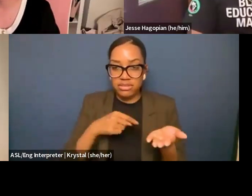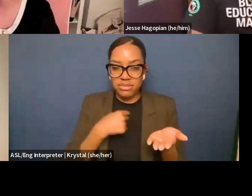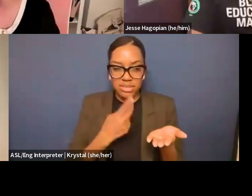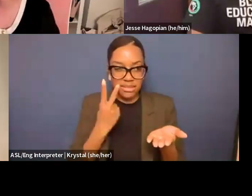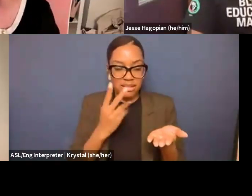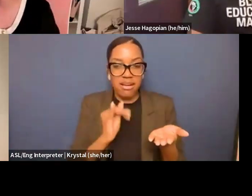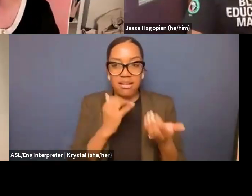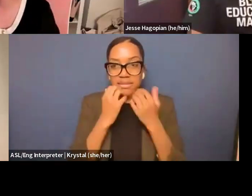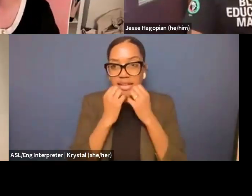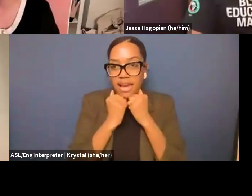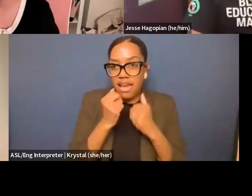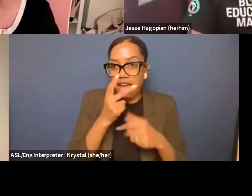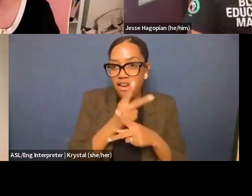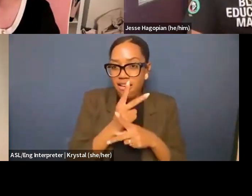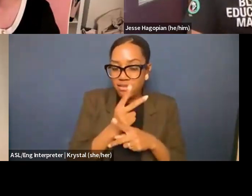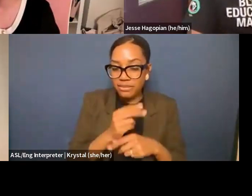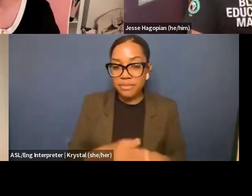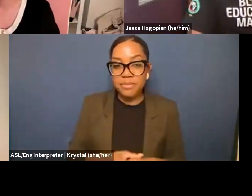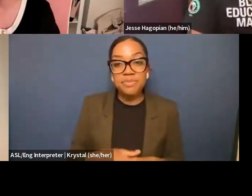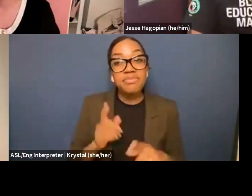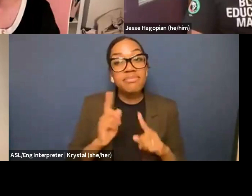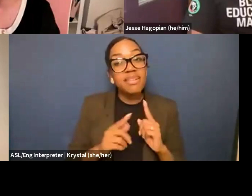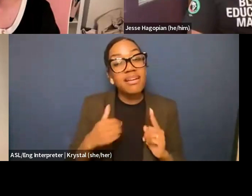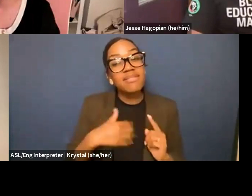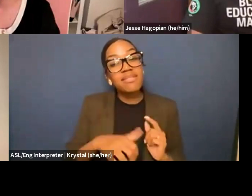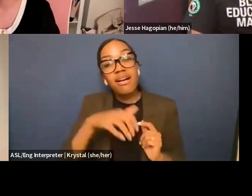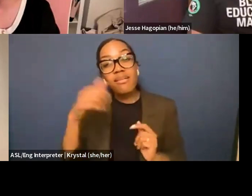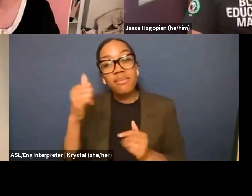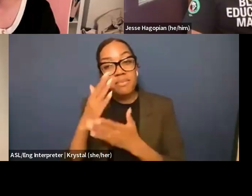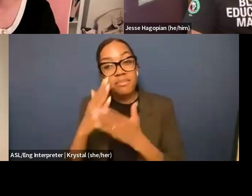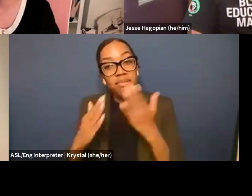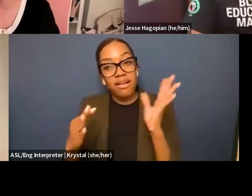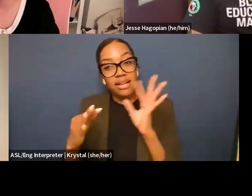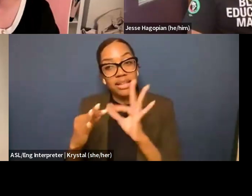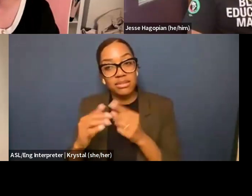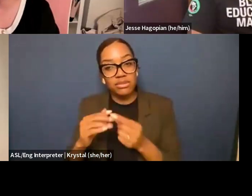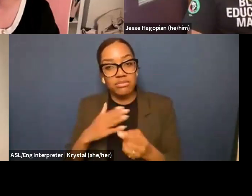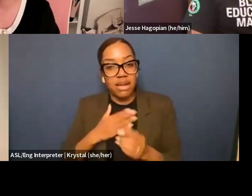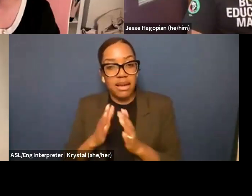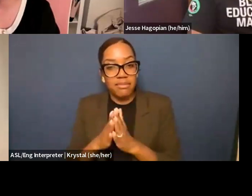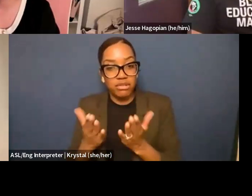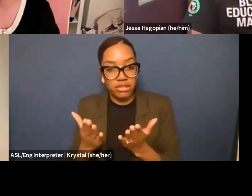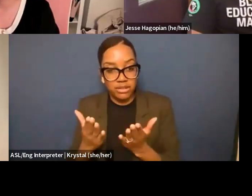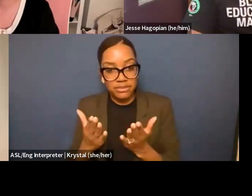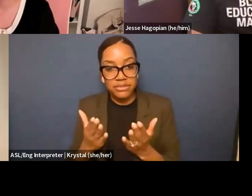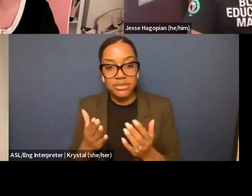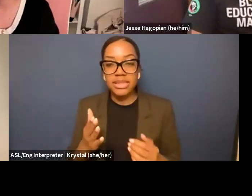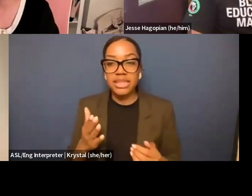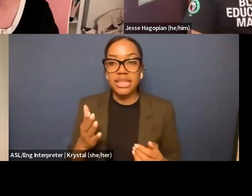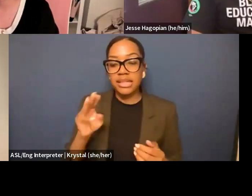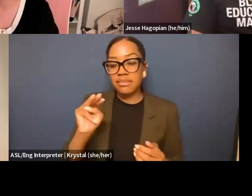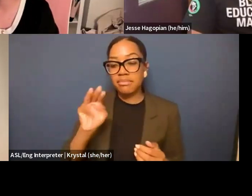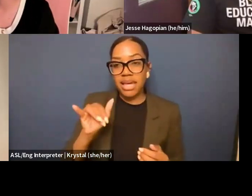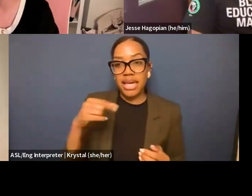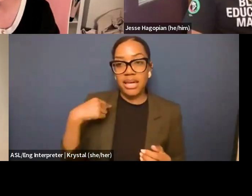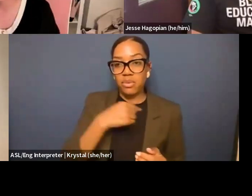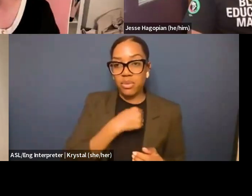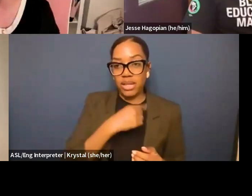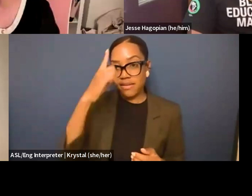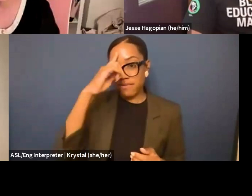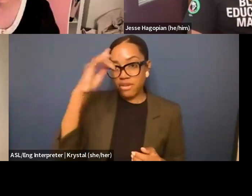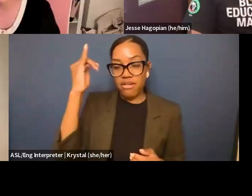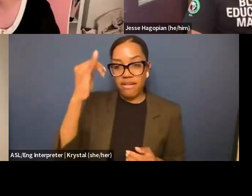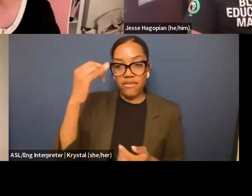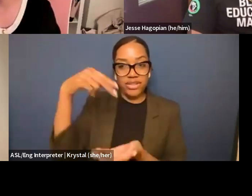piece which is more connected to my book, May We Forever Stand, A History of the Black National Anthem, which, you know,